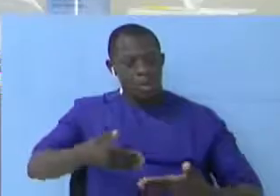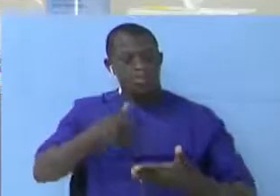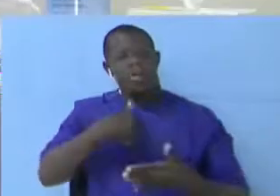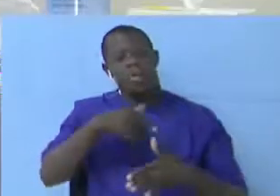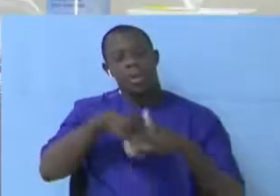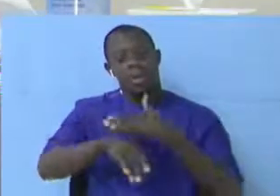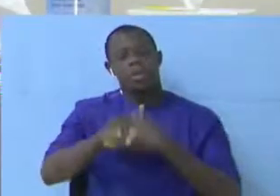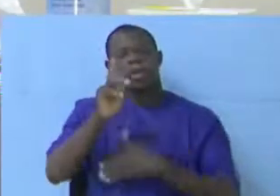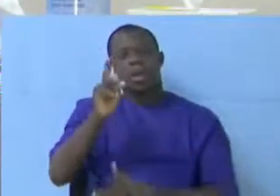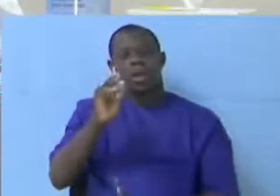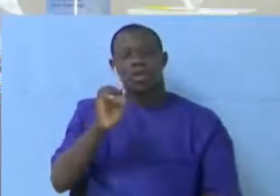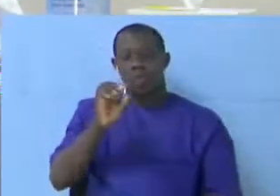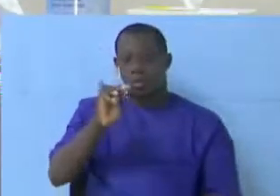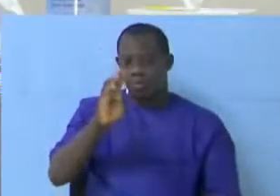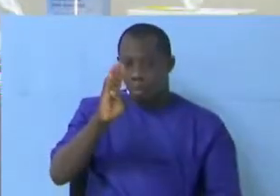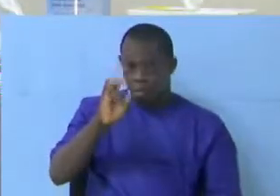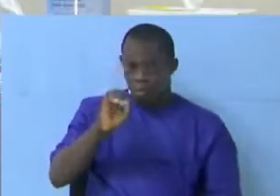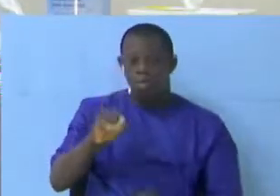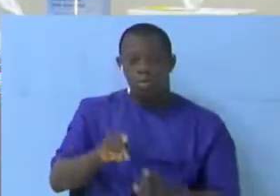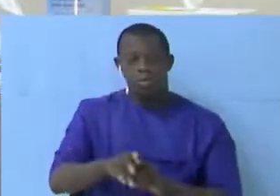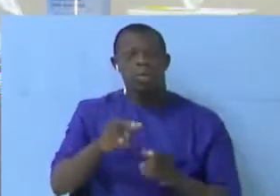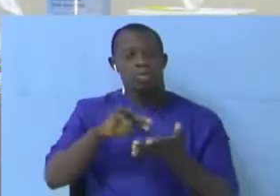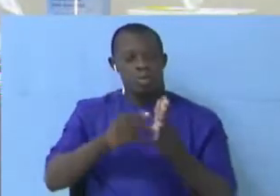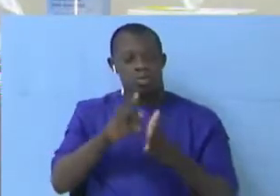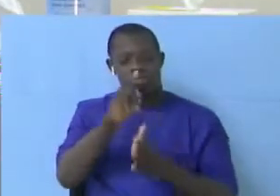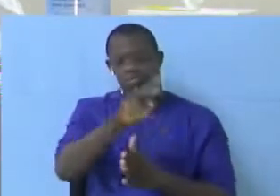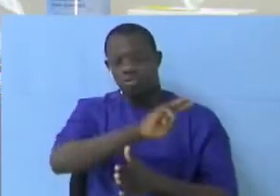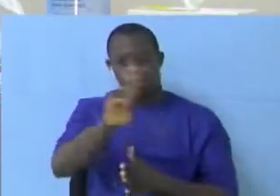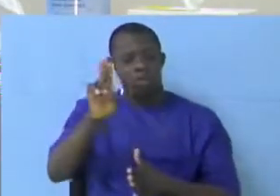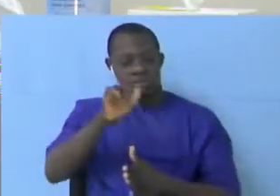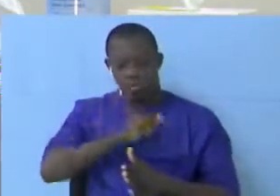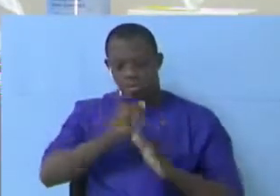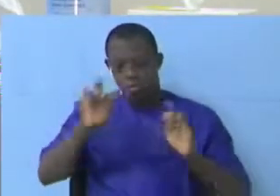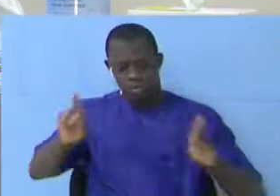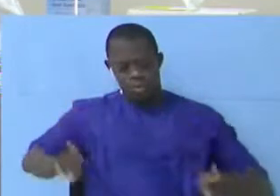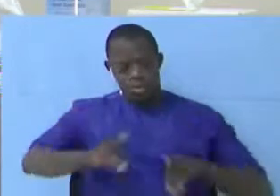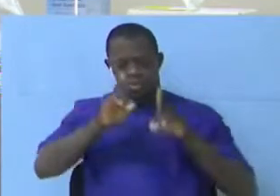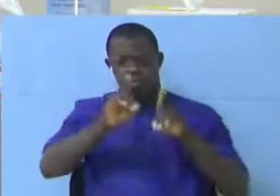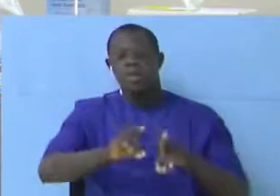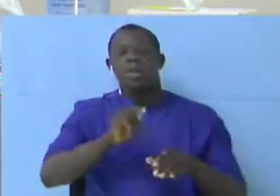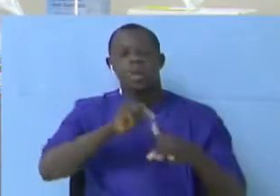And as such, you could not have participated in his torture? But